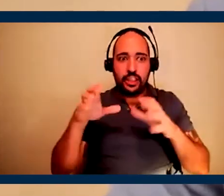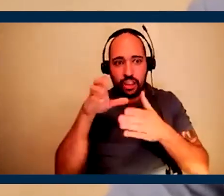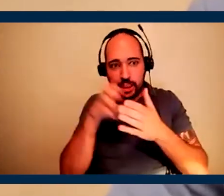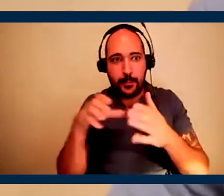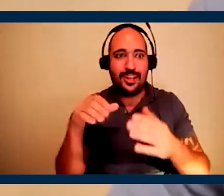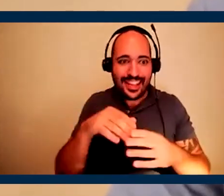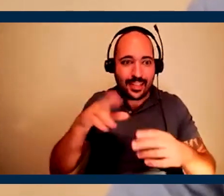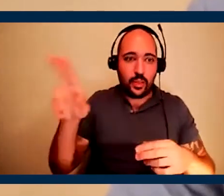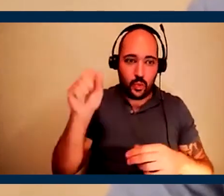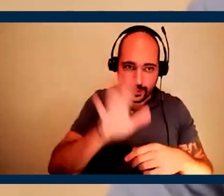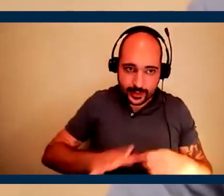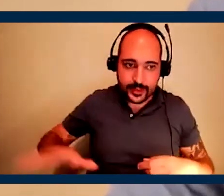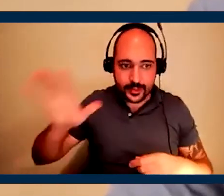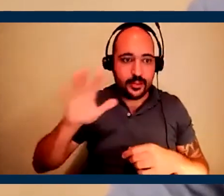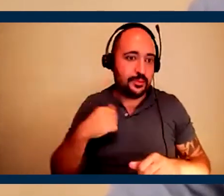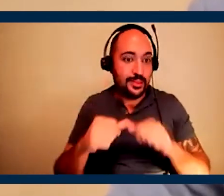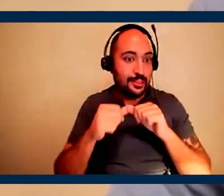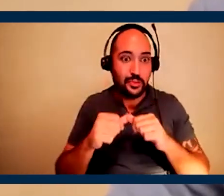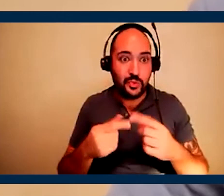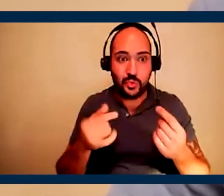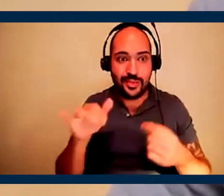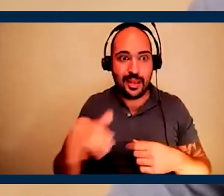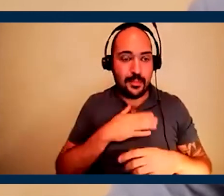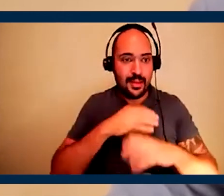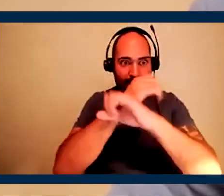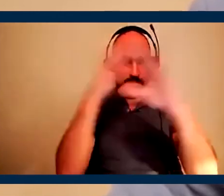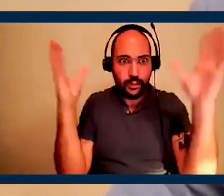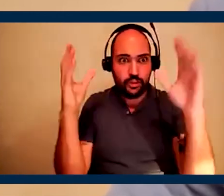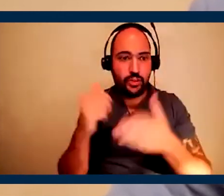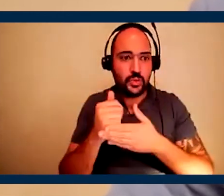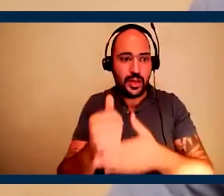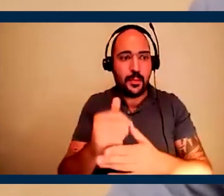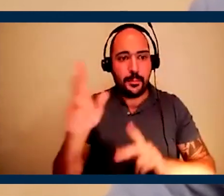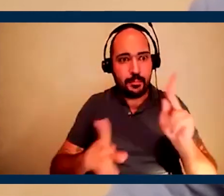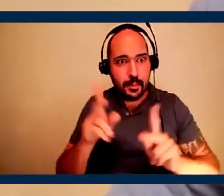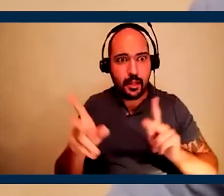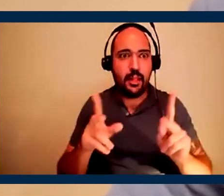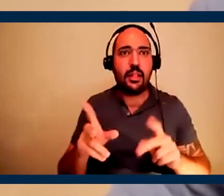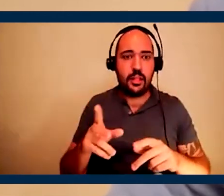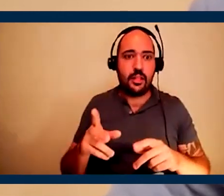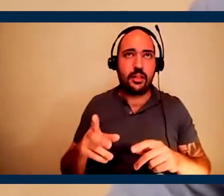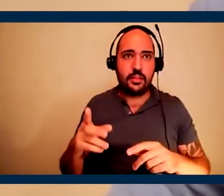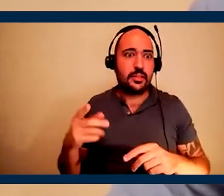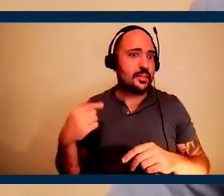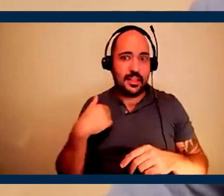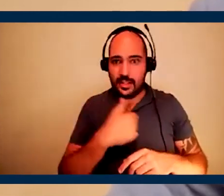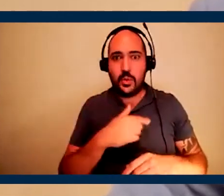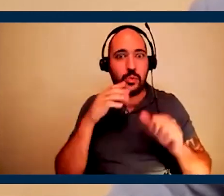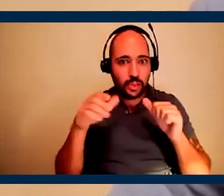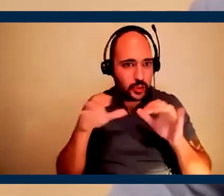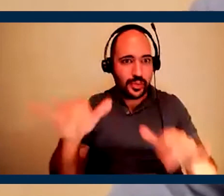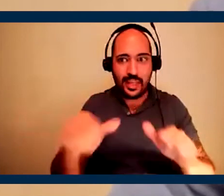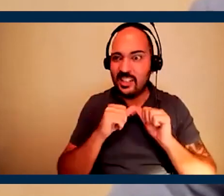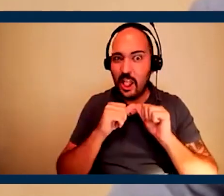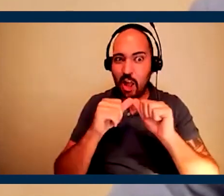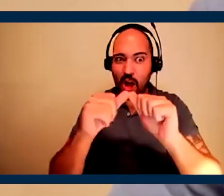so that's what we're going to continue to do. So like I said, my vision is to help people and to serve at the pleasure of the chair. And that's what I'm going to do as long